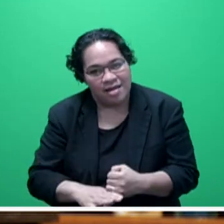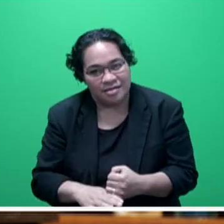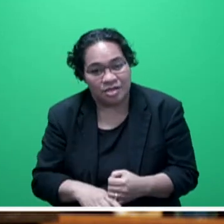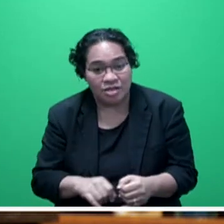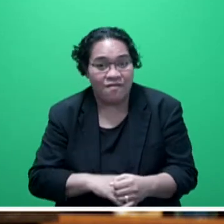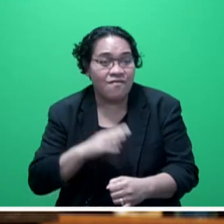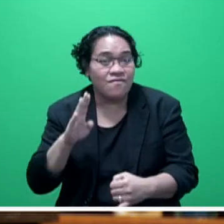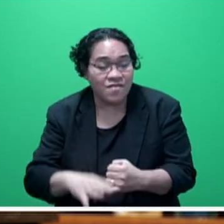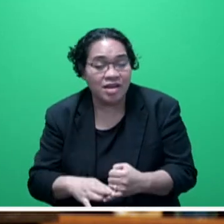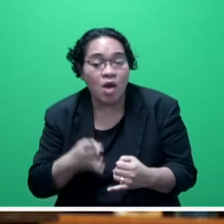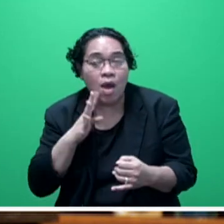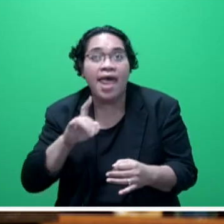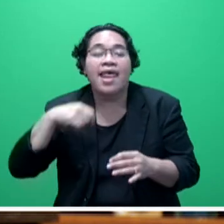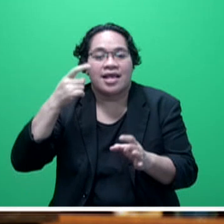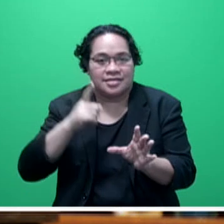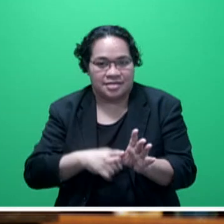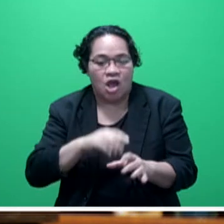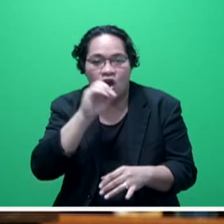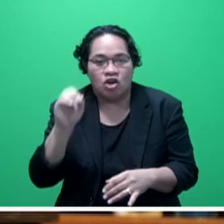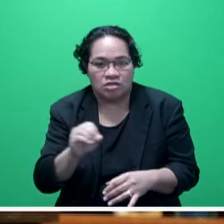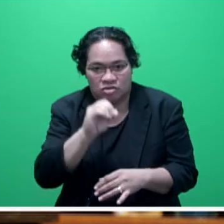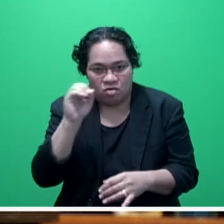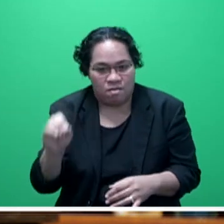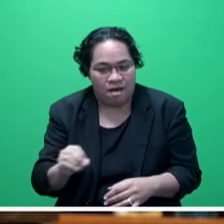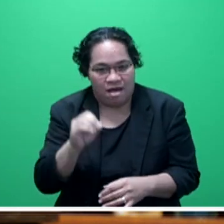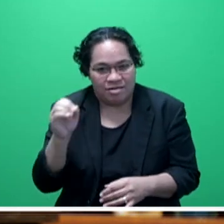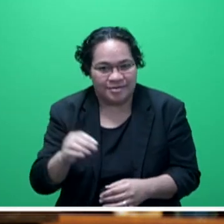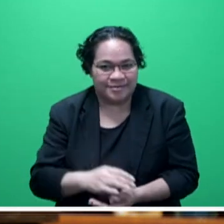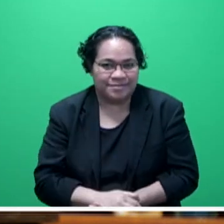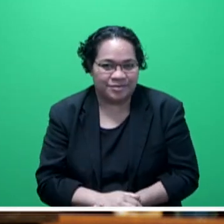come next year in October, that is in the next financial year.